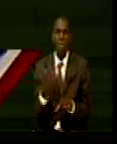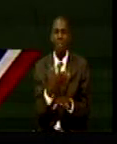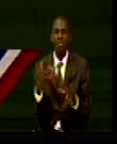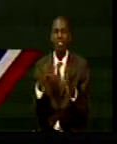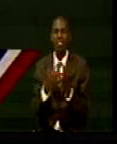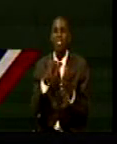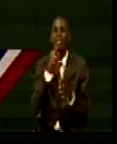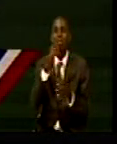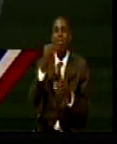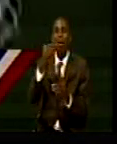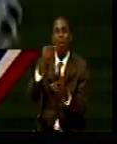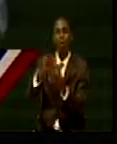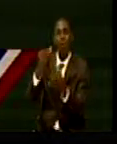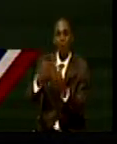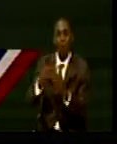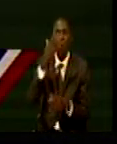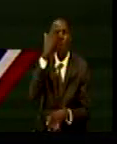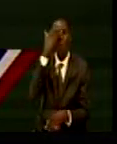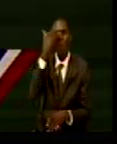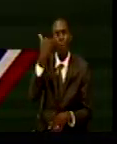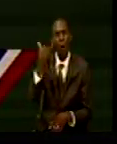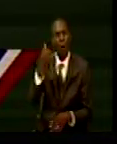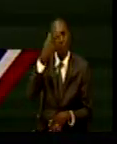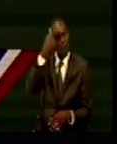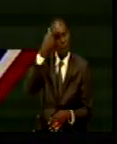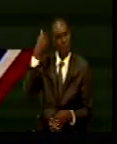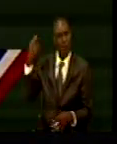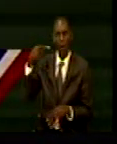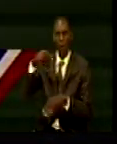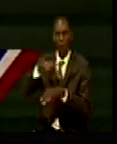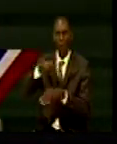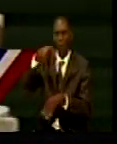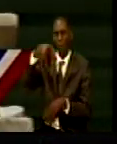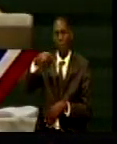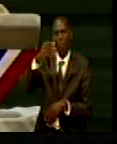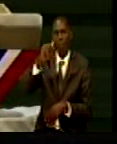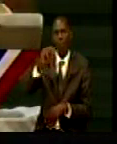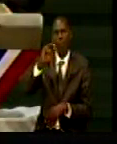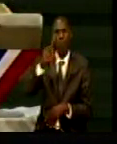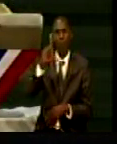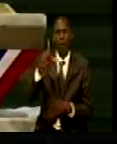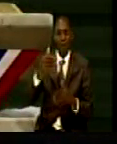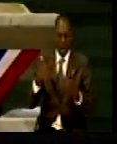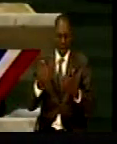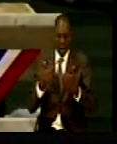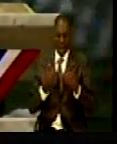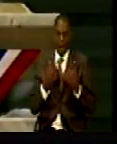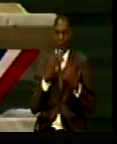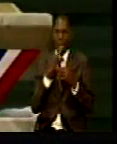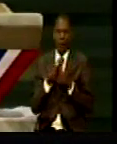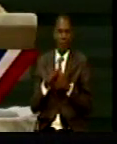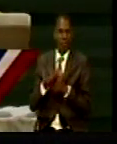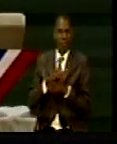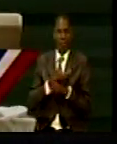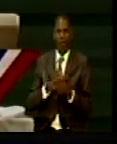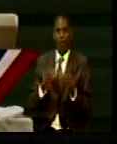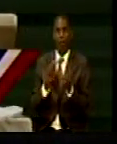Why? Because Paul the apostle had been filled with Christ